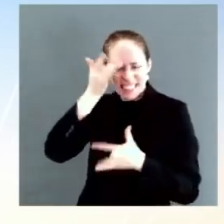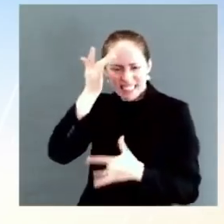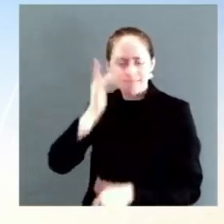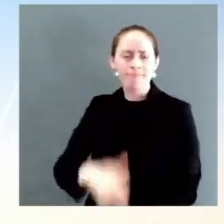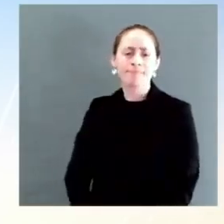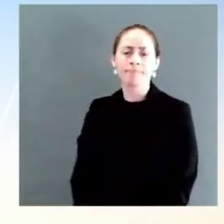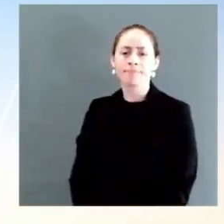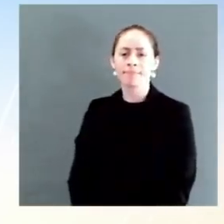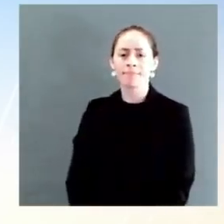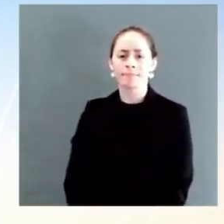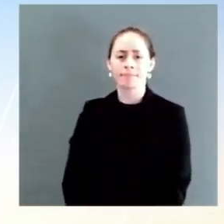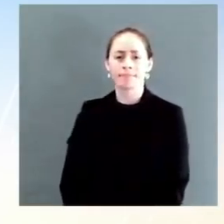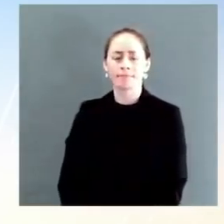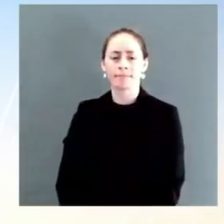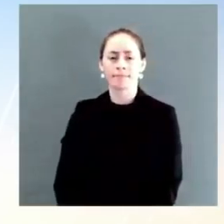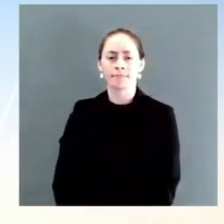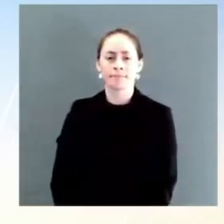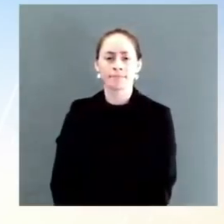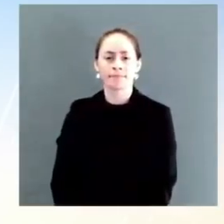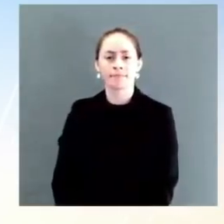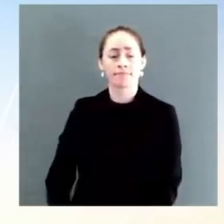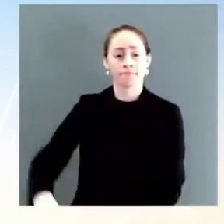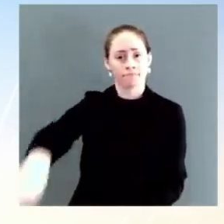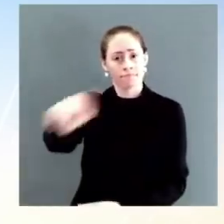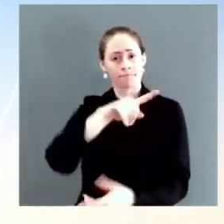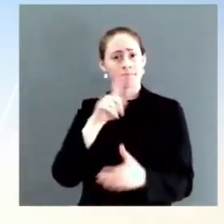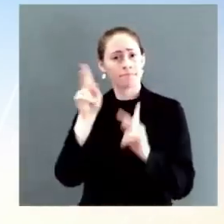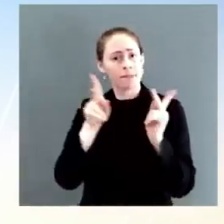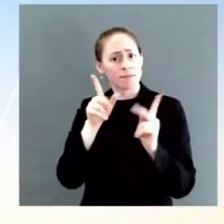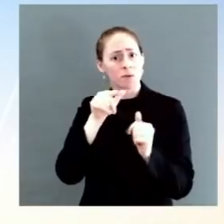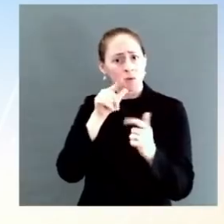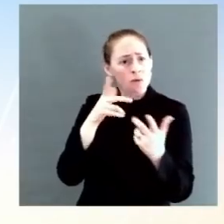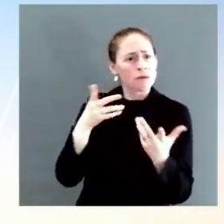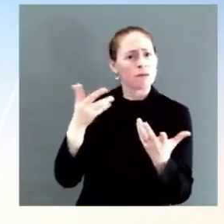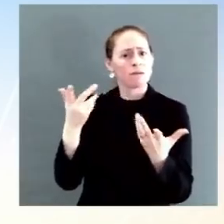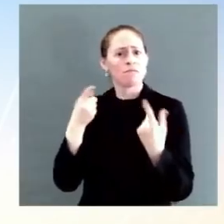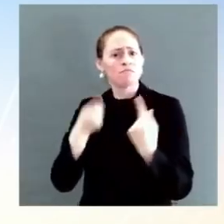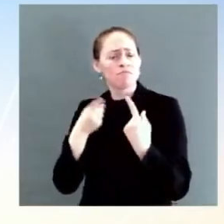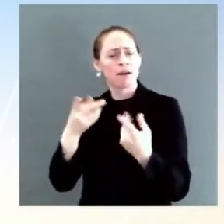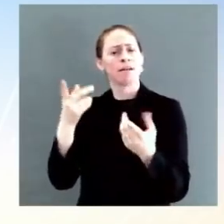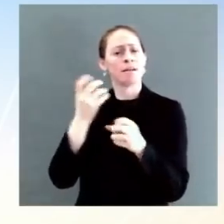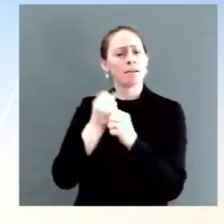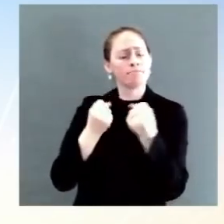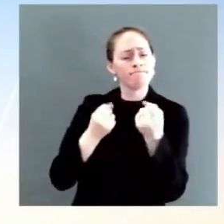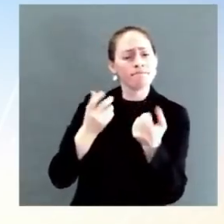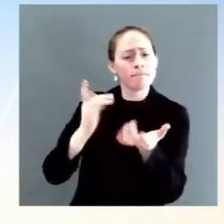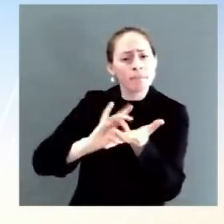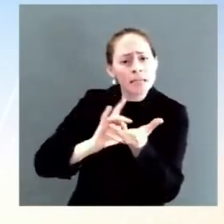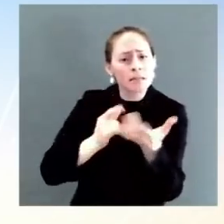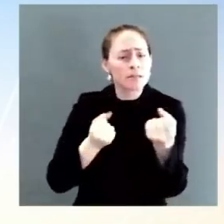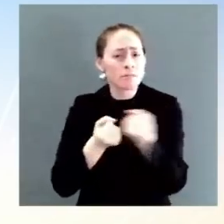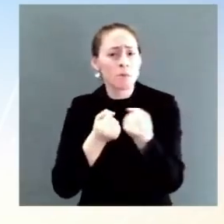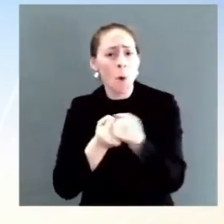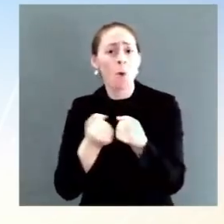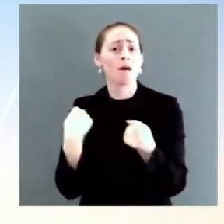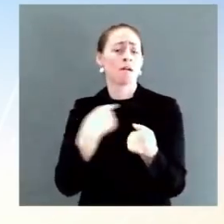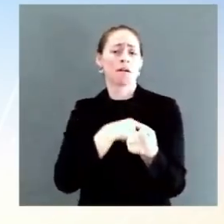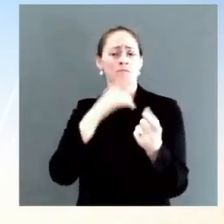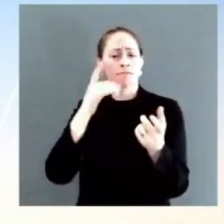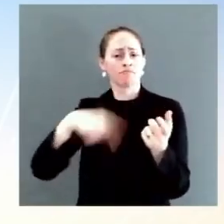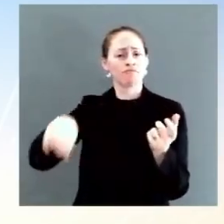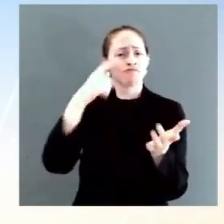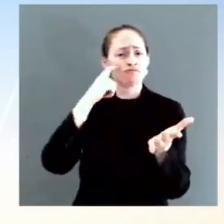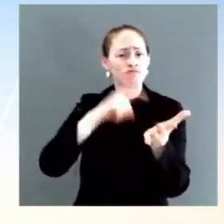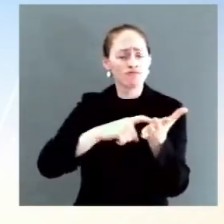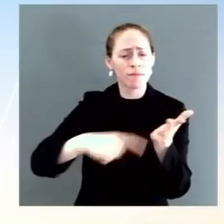note a little bit of supply chain news. We announced in October the ports of Los Angeles